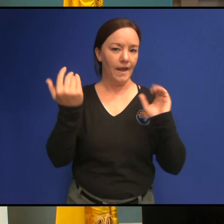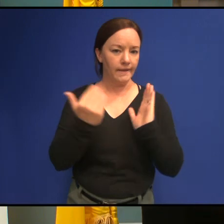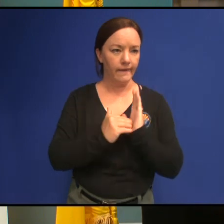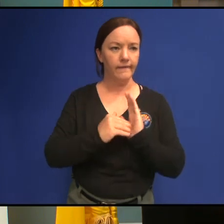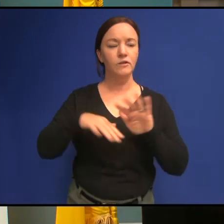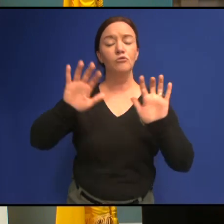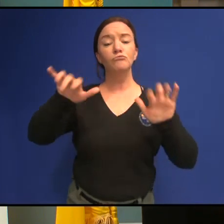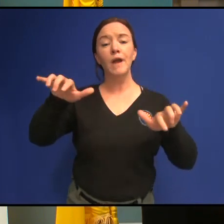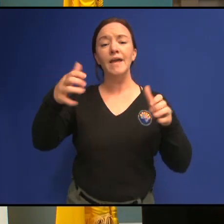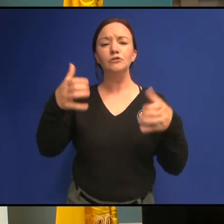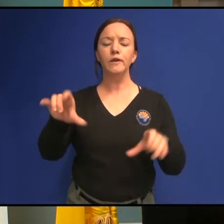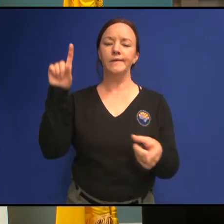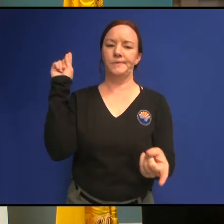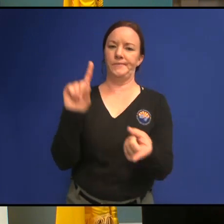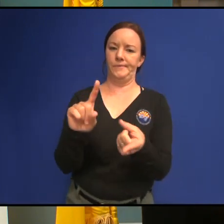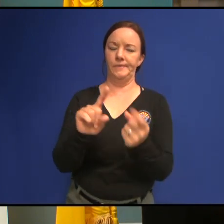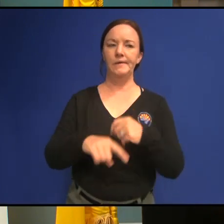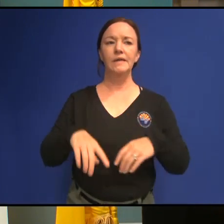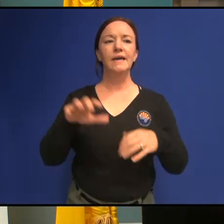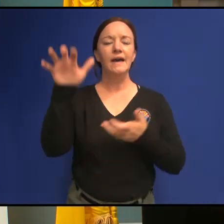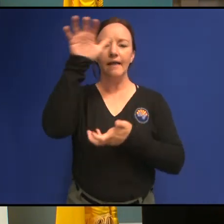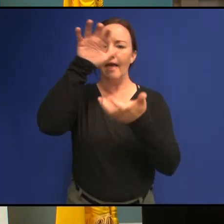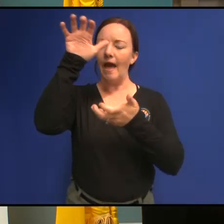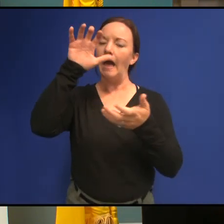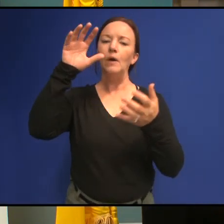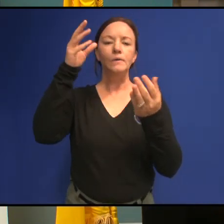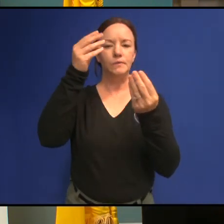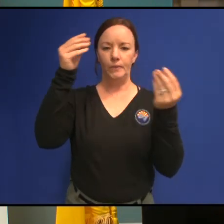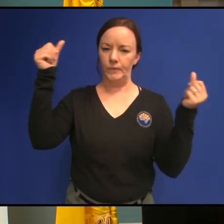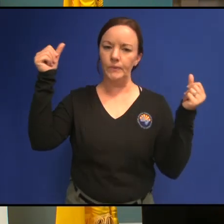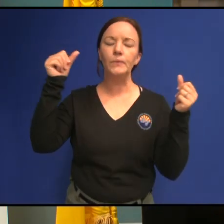chances, not as many clouds, and lower relative humidity.